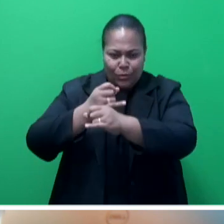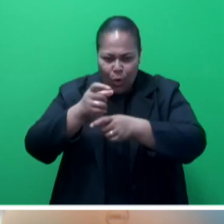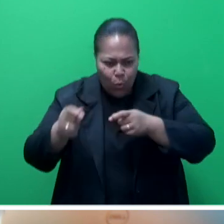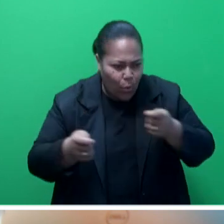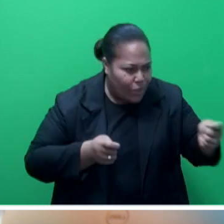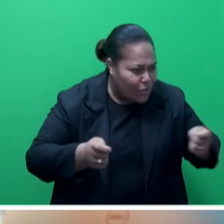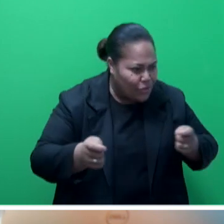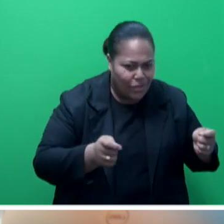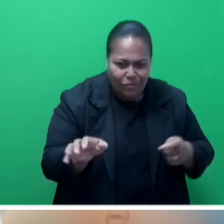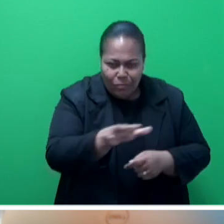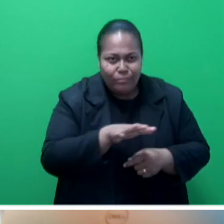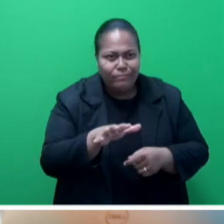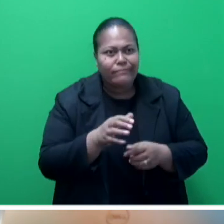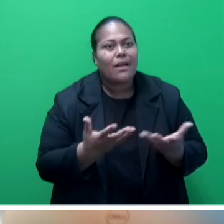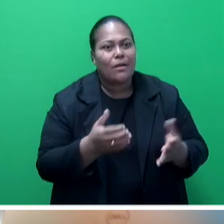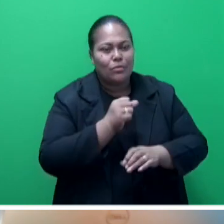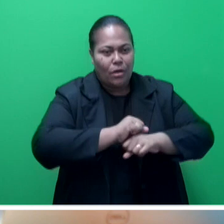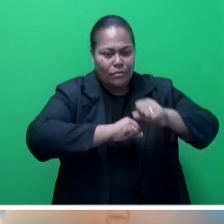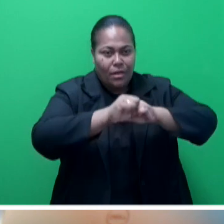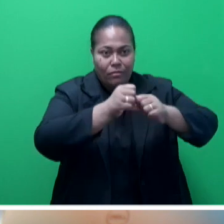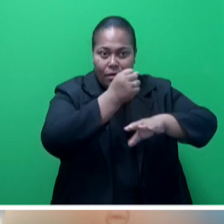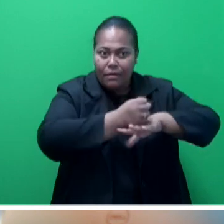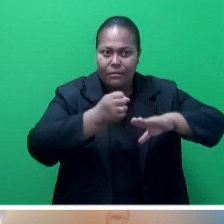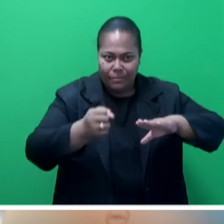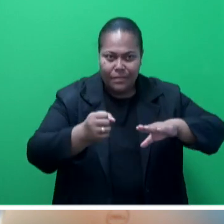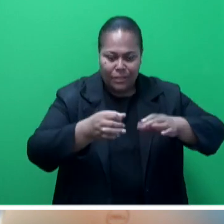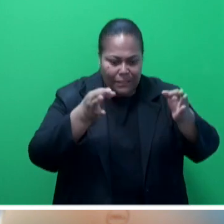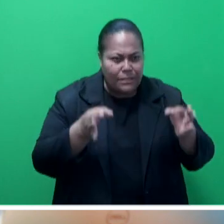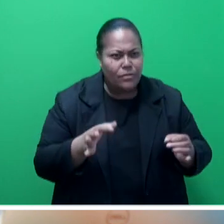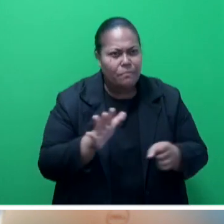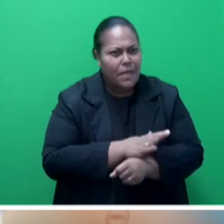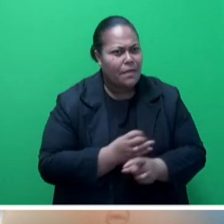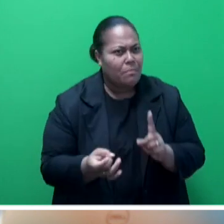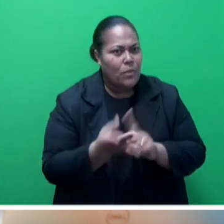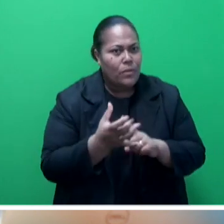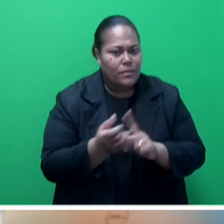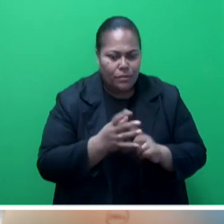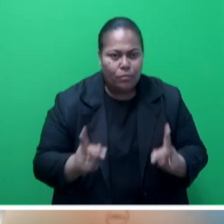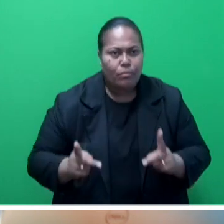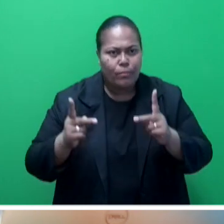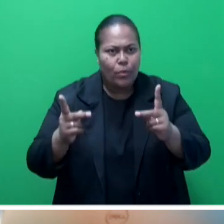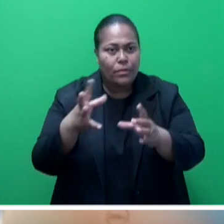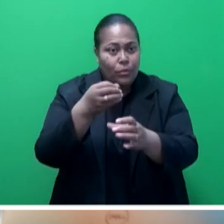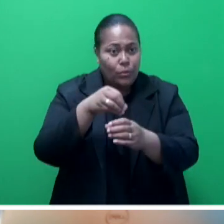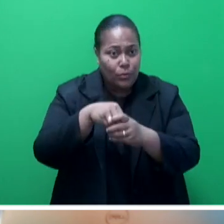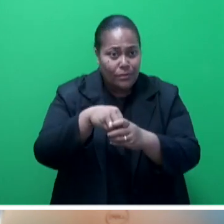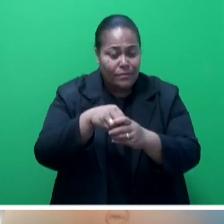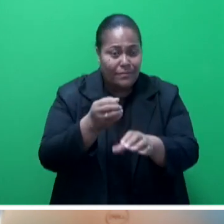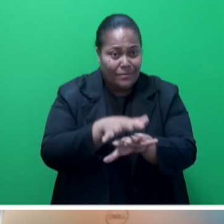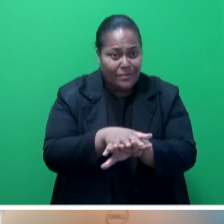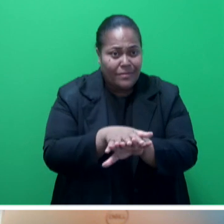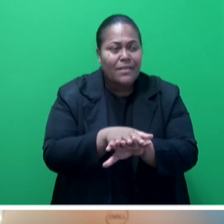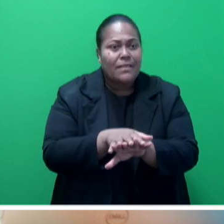structures and tiers of decision-making, promotes inclusivity and the empowerment of resource owners and often